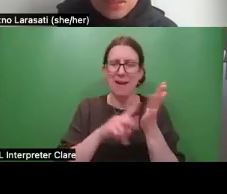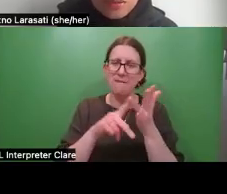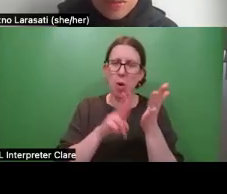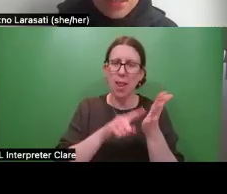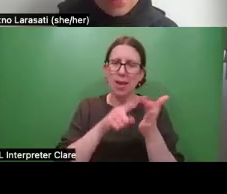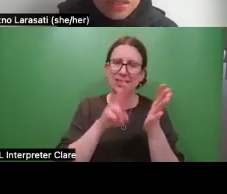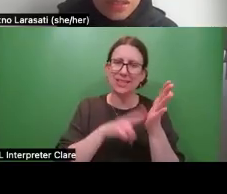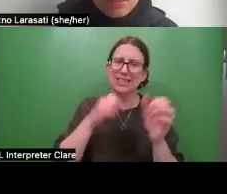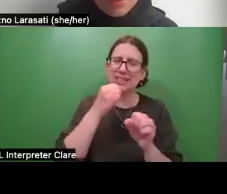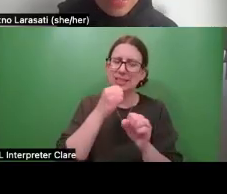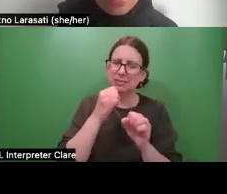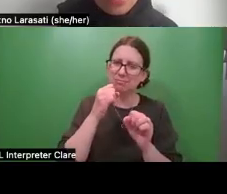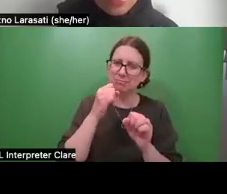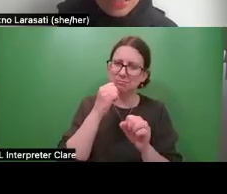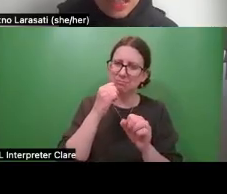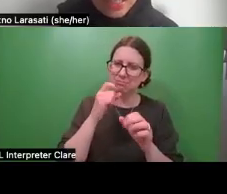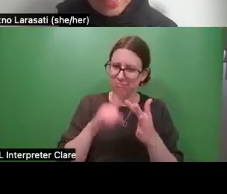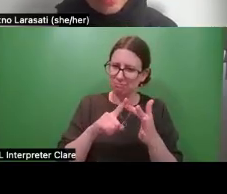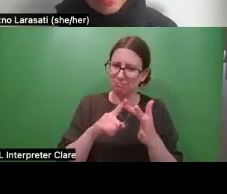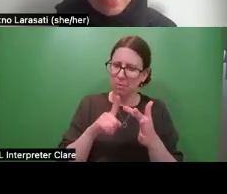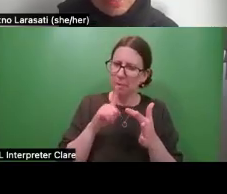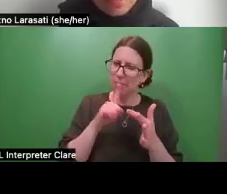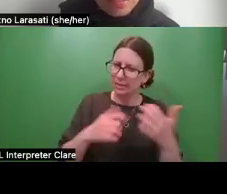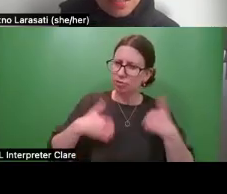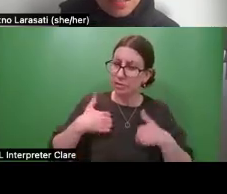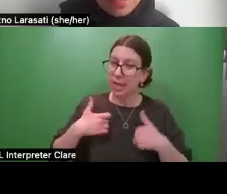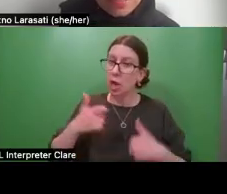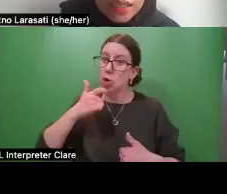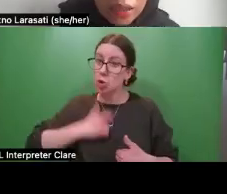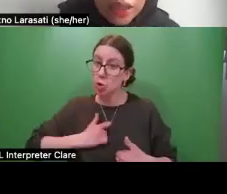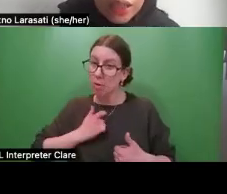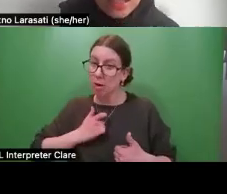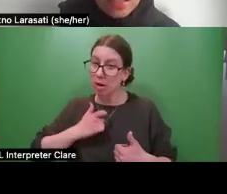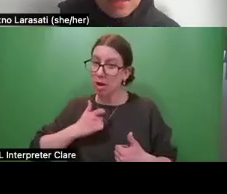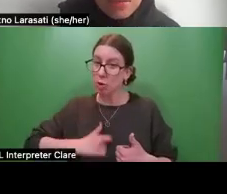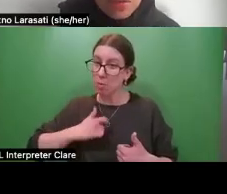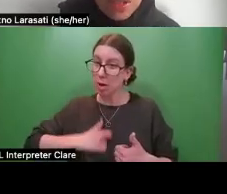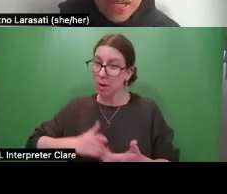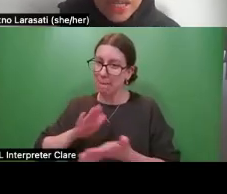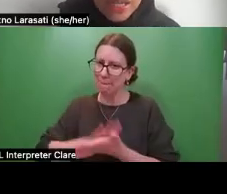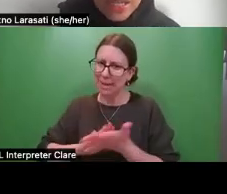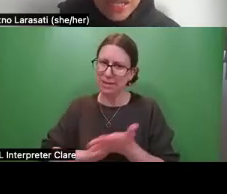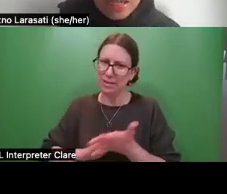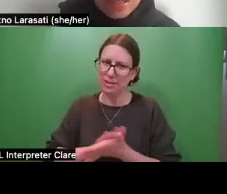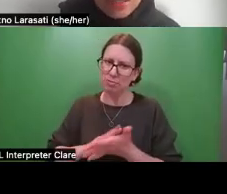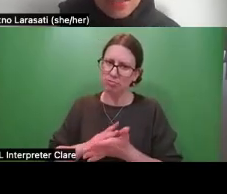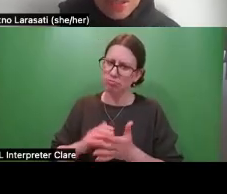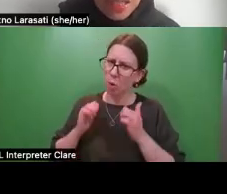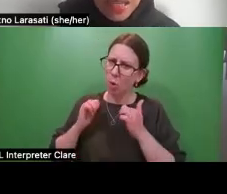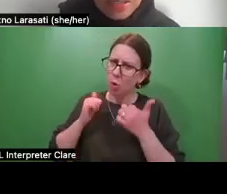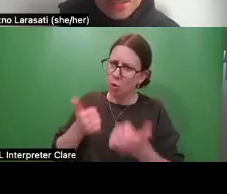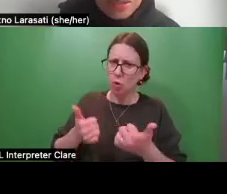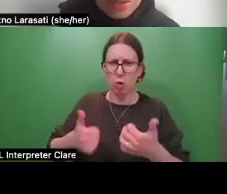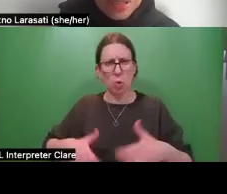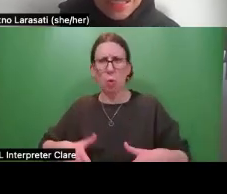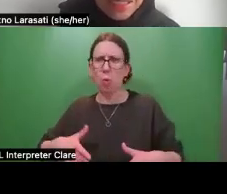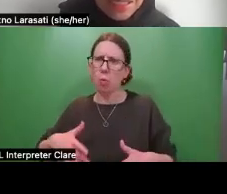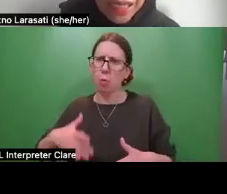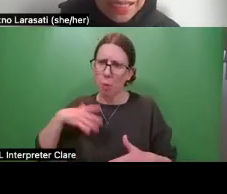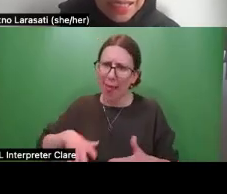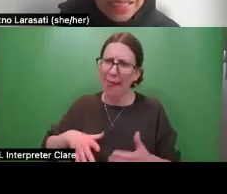human terms, benevolence implies goodwill in acting in another interest. But for AI, I believe it lacks